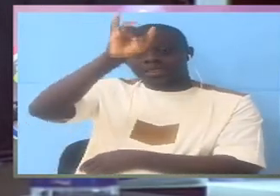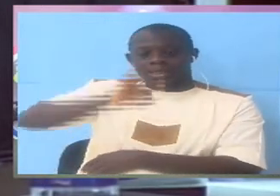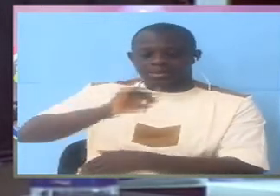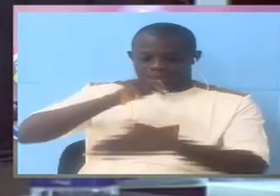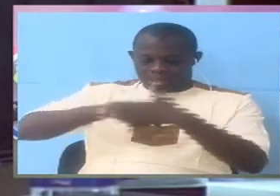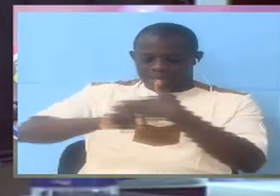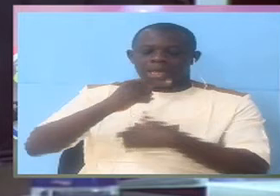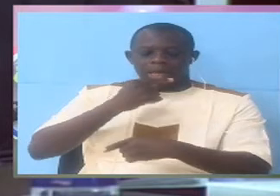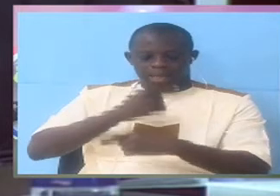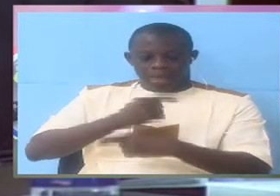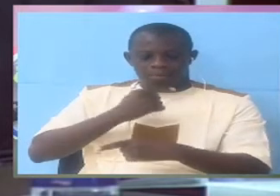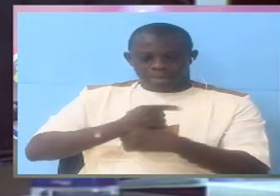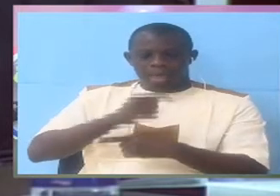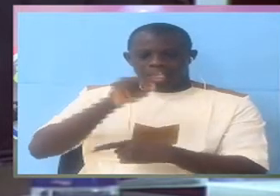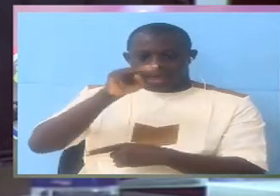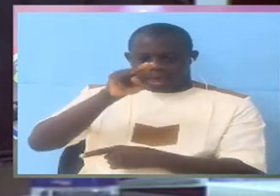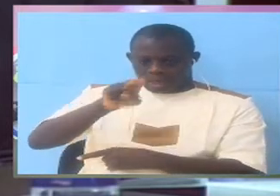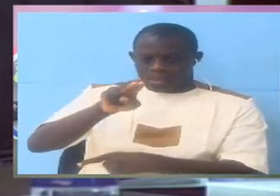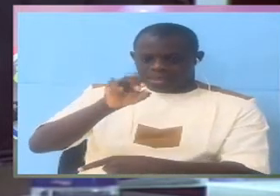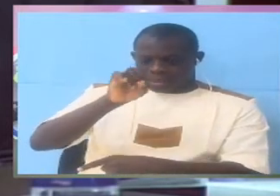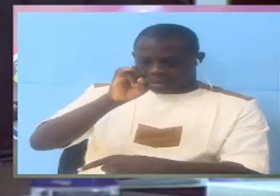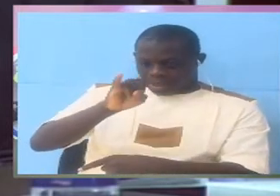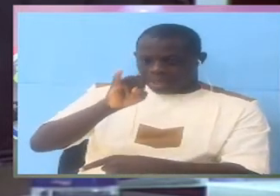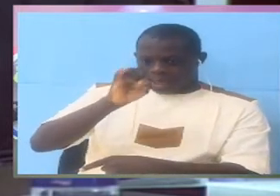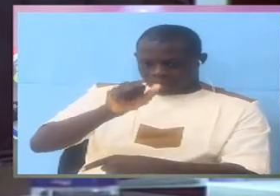or Intelligence Service,